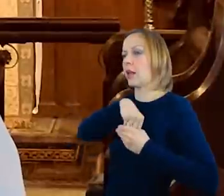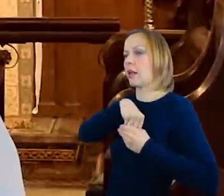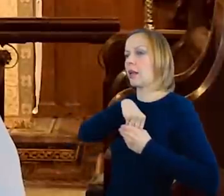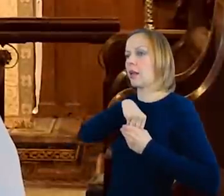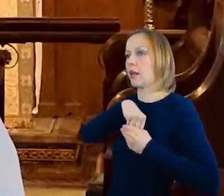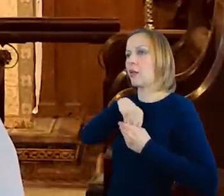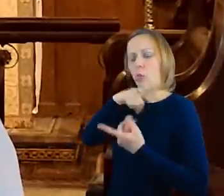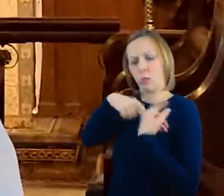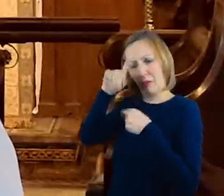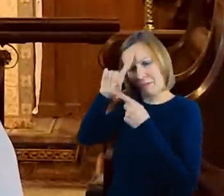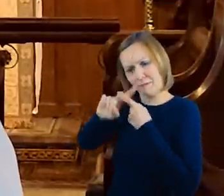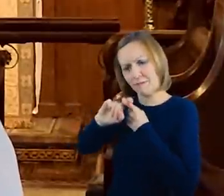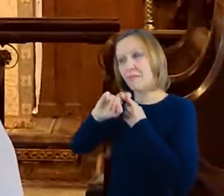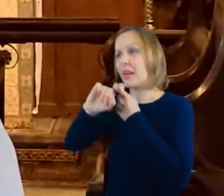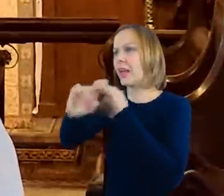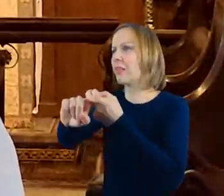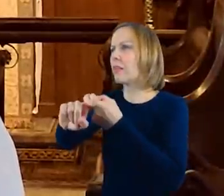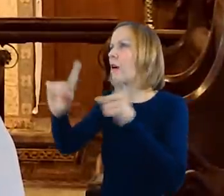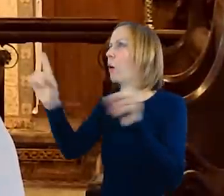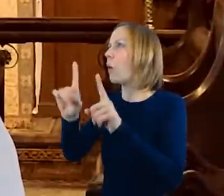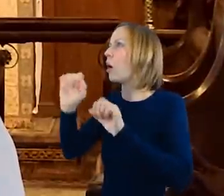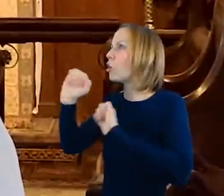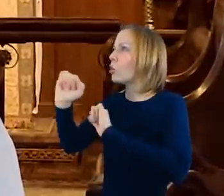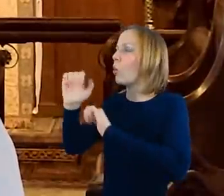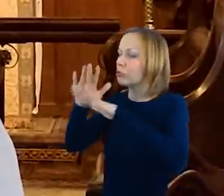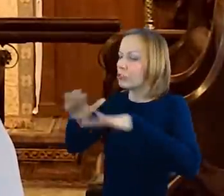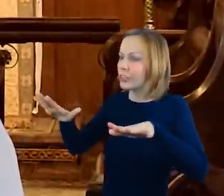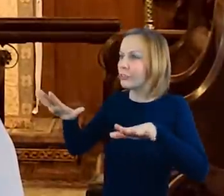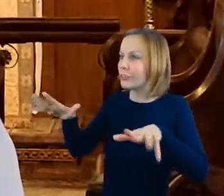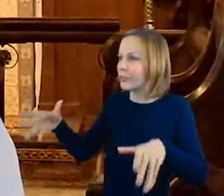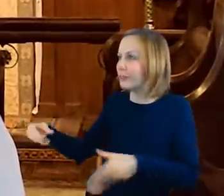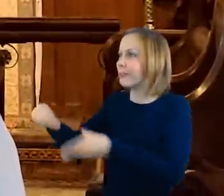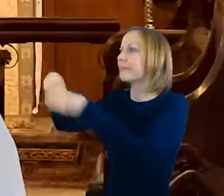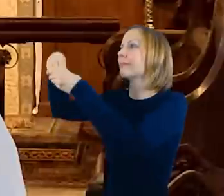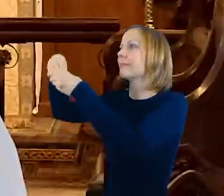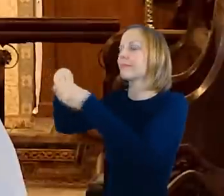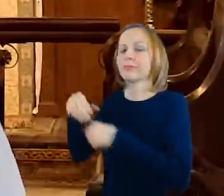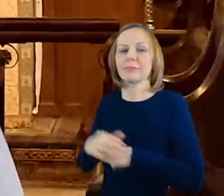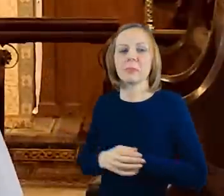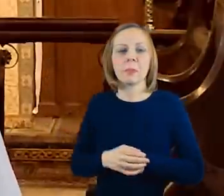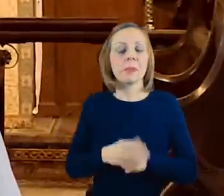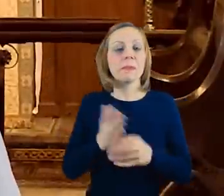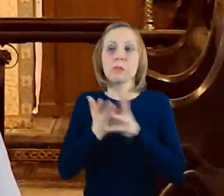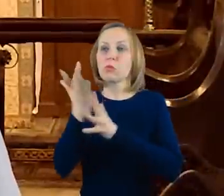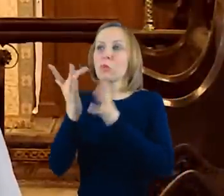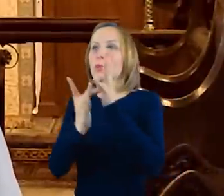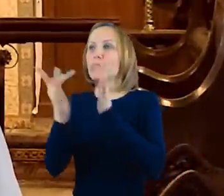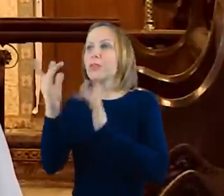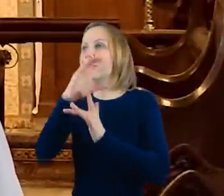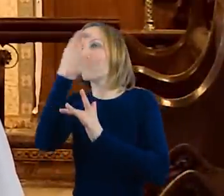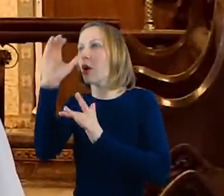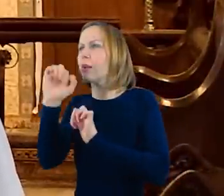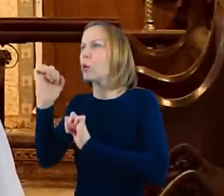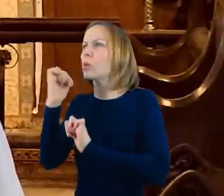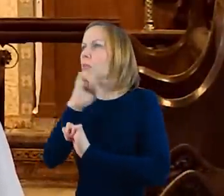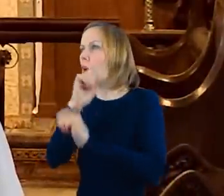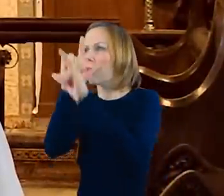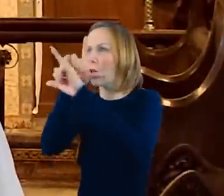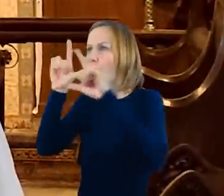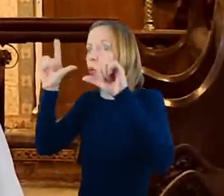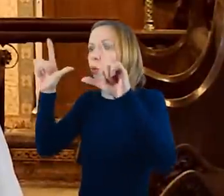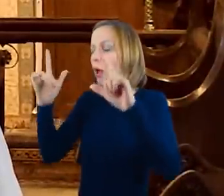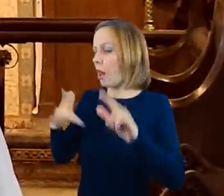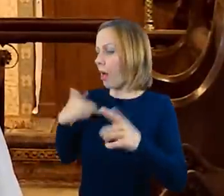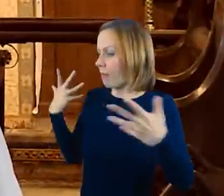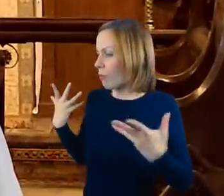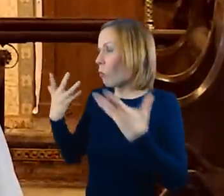your adopted children. Through Jesus Christ, your Son, our Lord, who is alive and reigns with you in the unity of